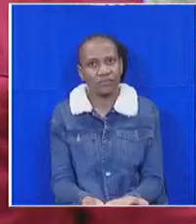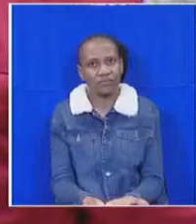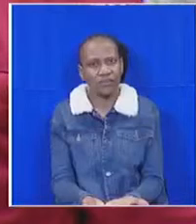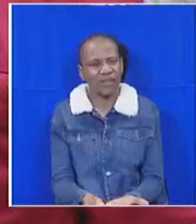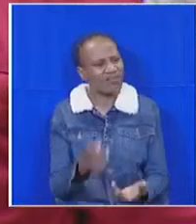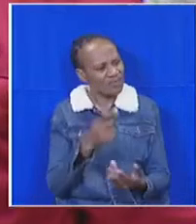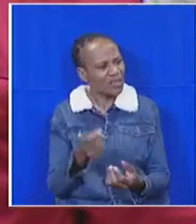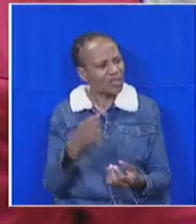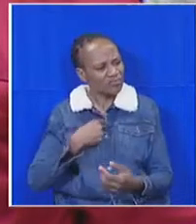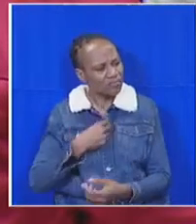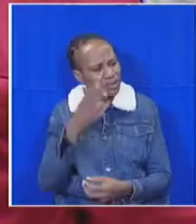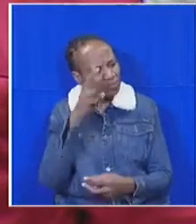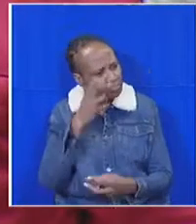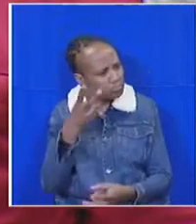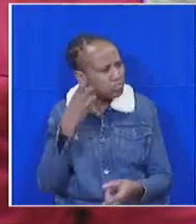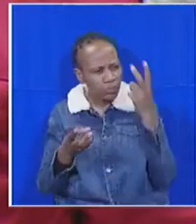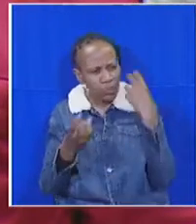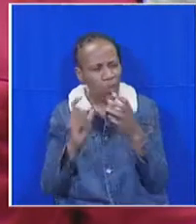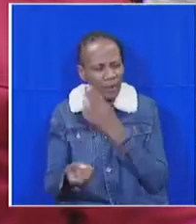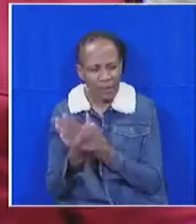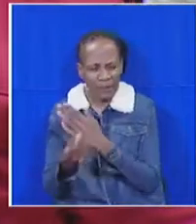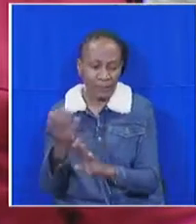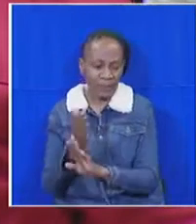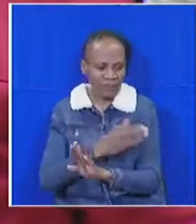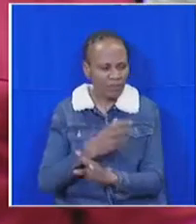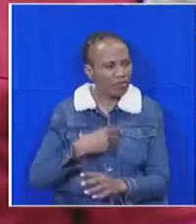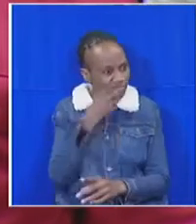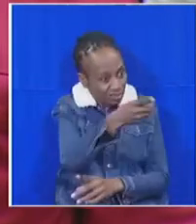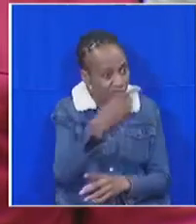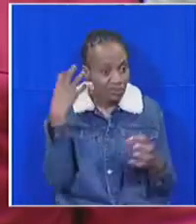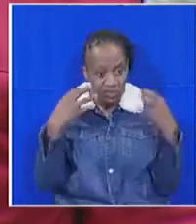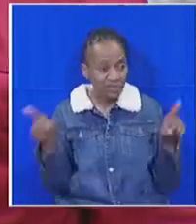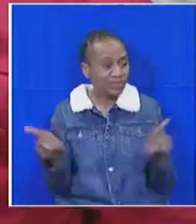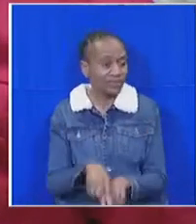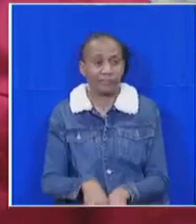and understanding of the set of events, you yourself are confused.